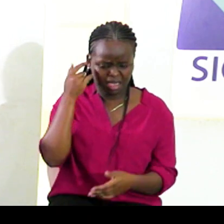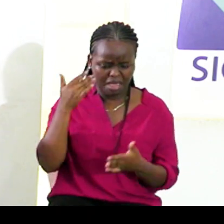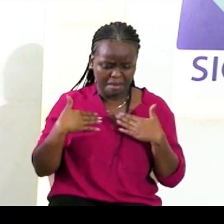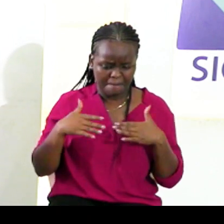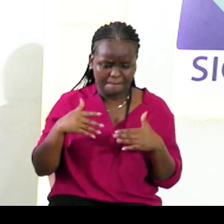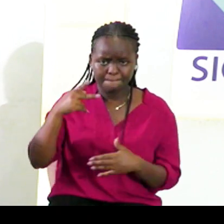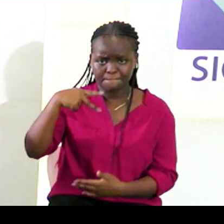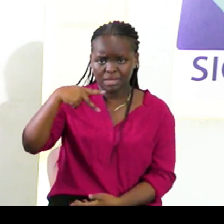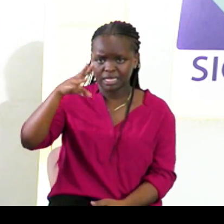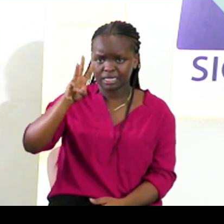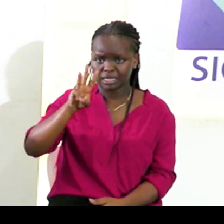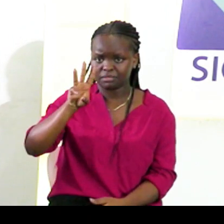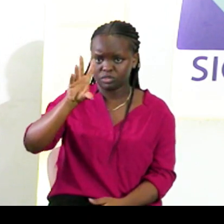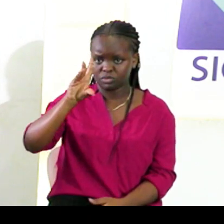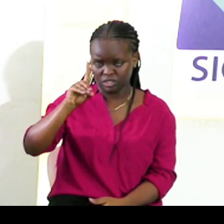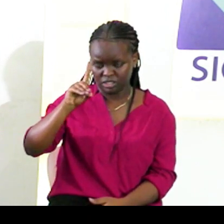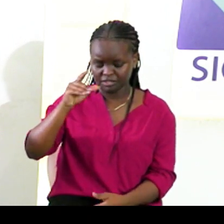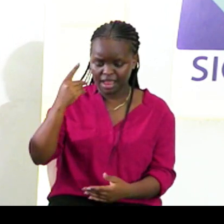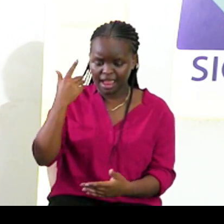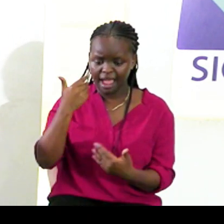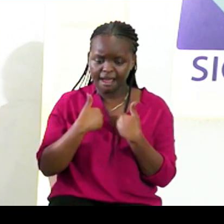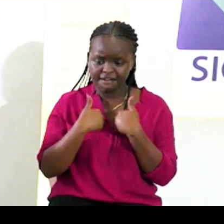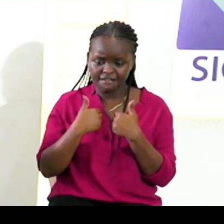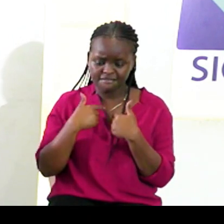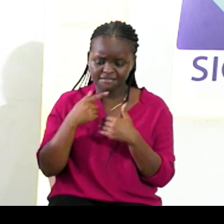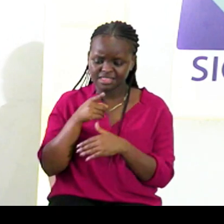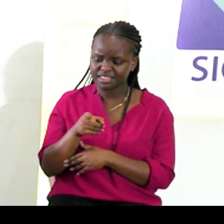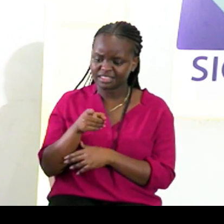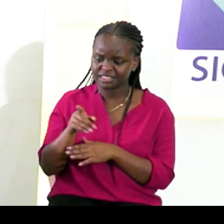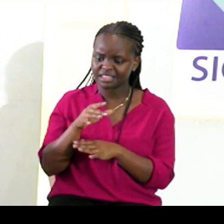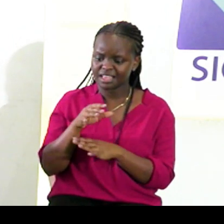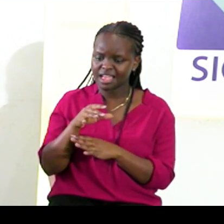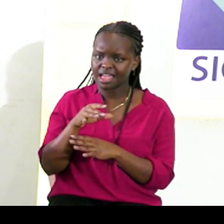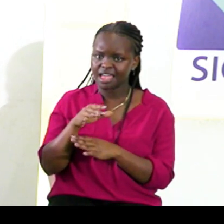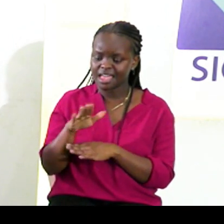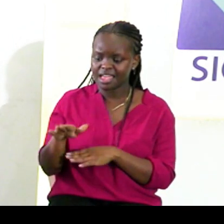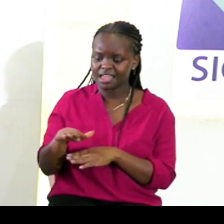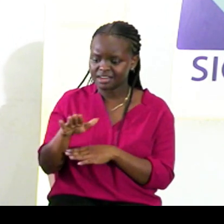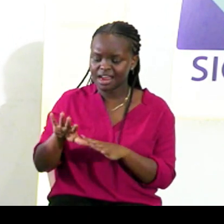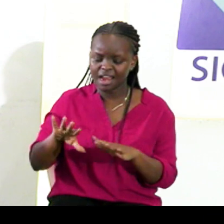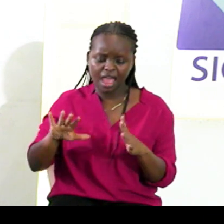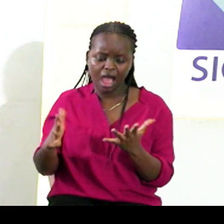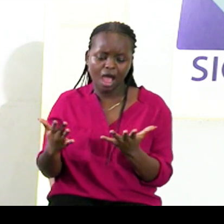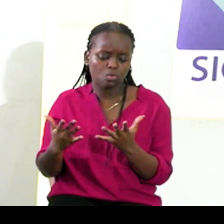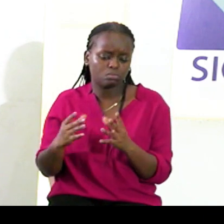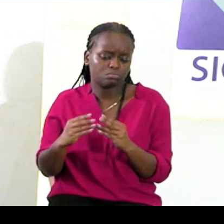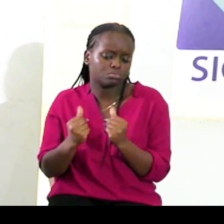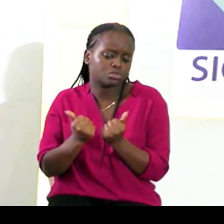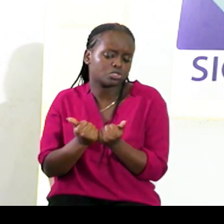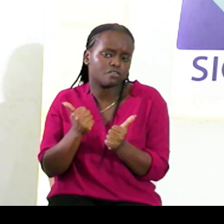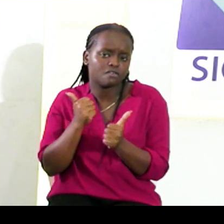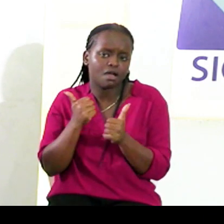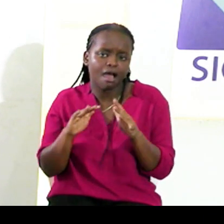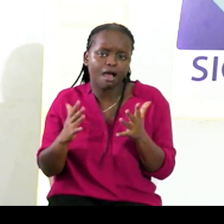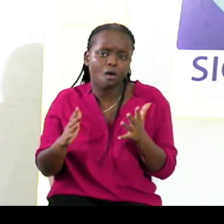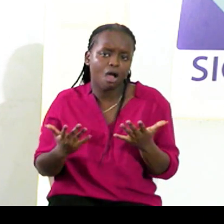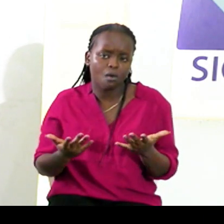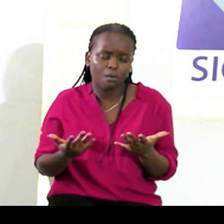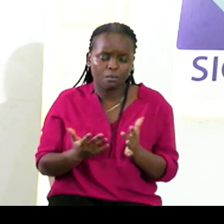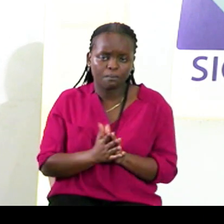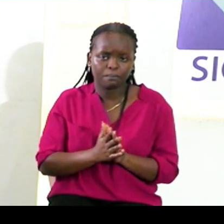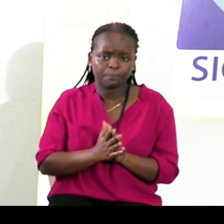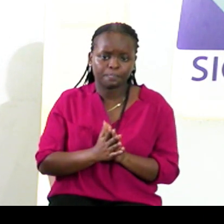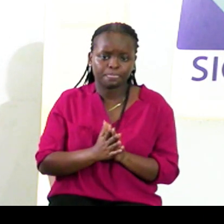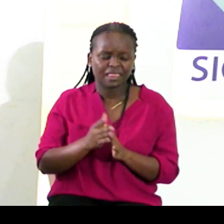with disabilities face in this space and how can they be addressed? Oh, according to your question,